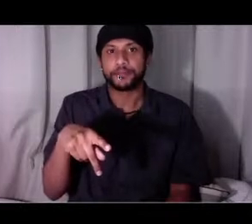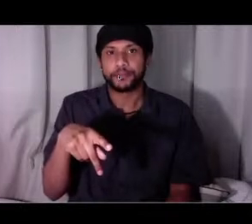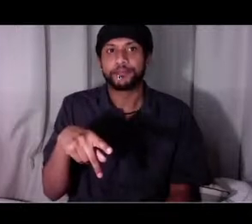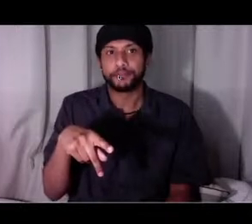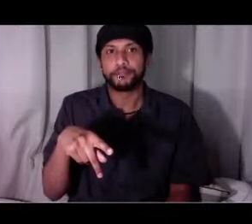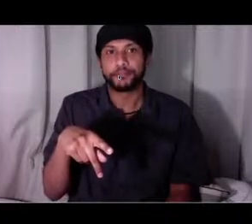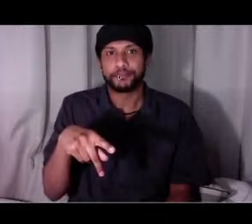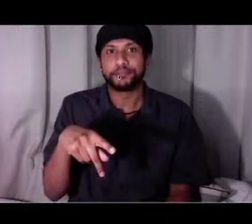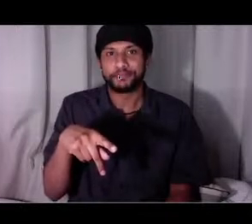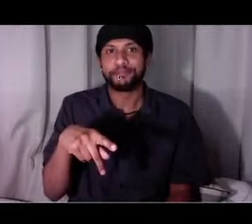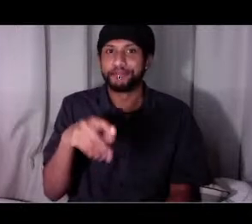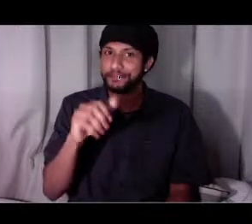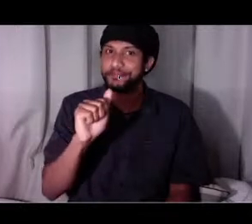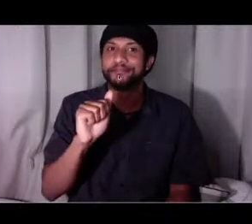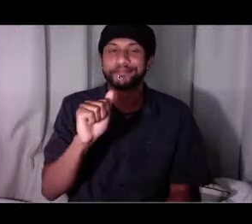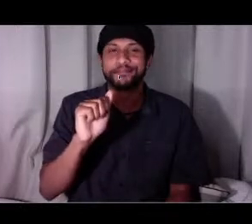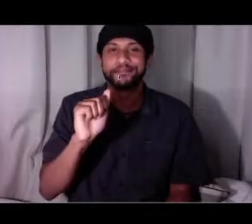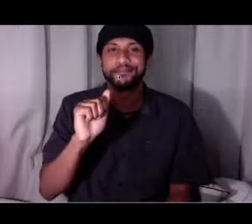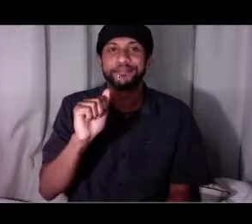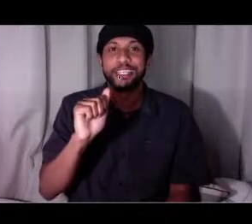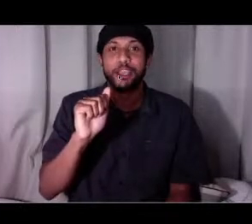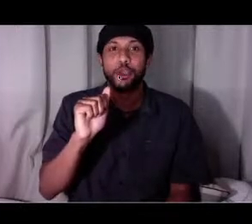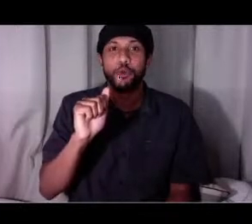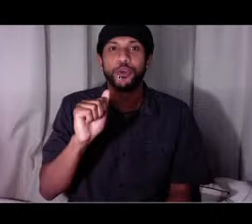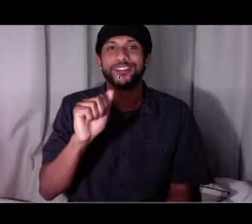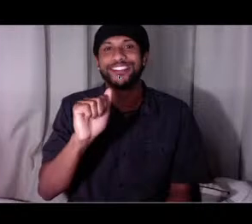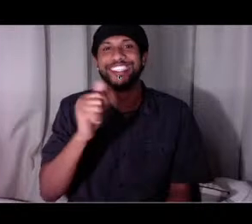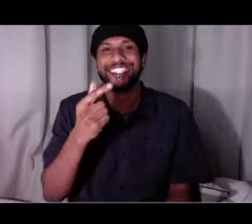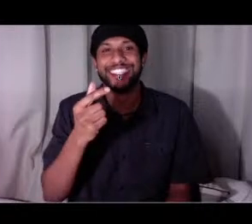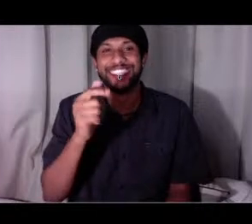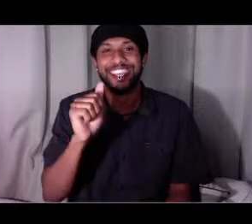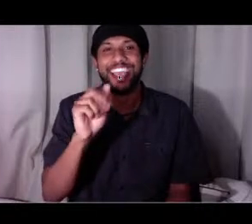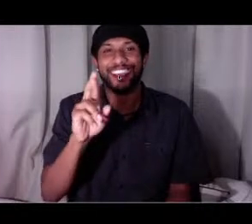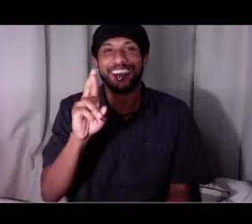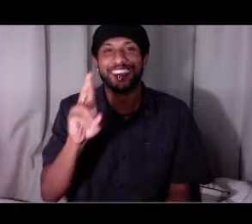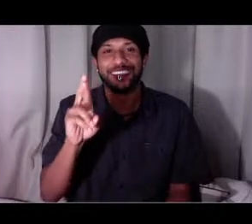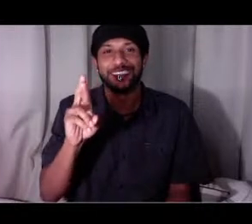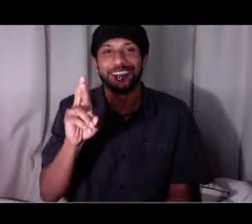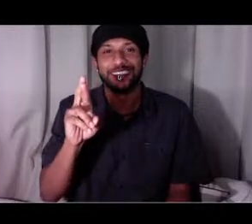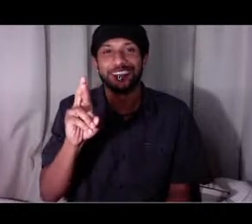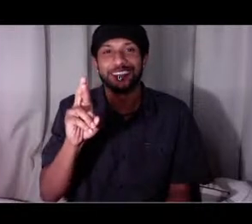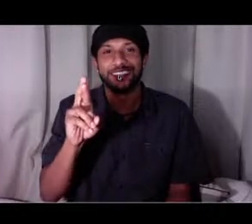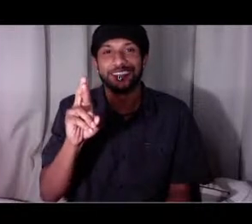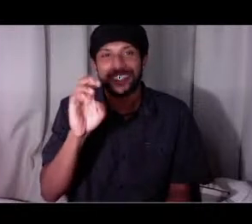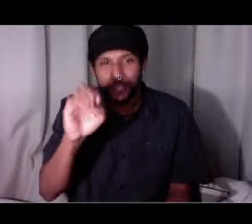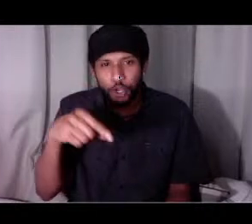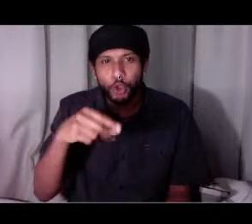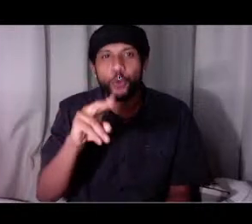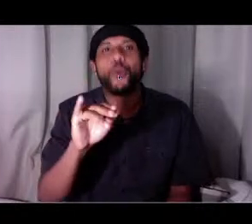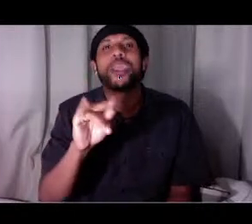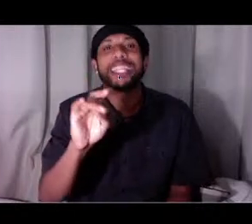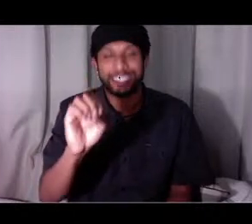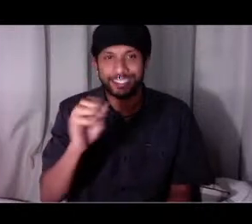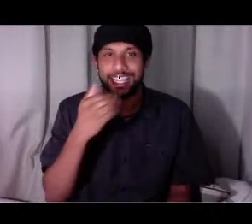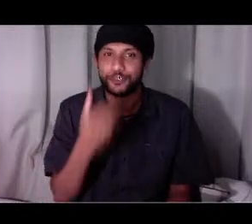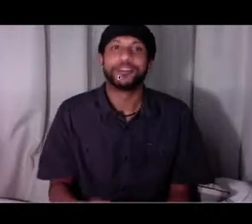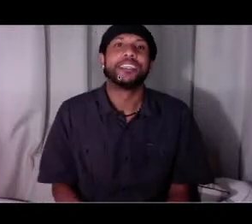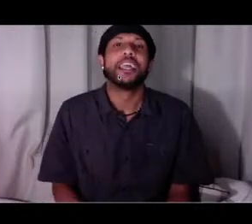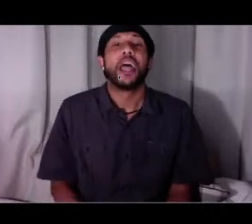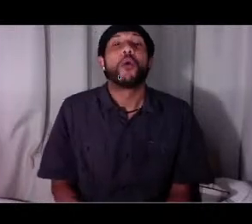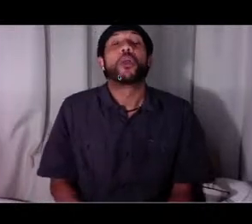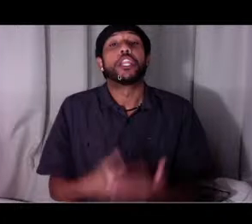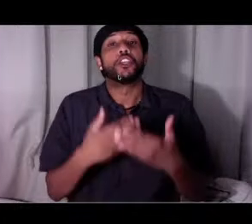Aden thank you okay as you know uh we're scheduled to reopen schools using the hybrid model on